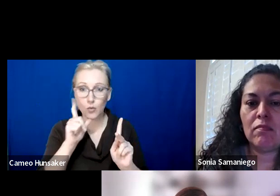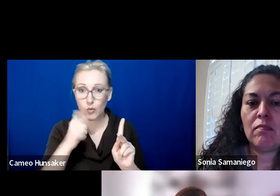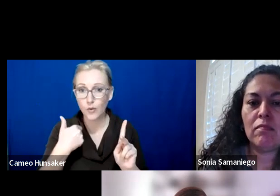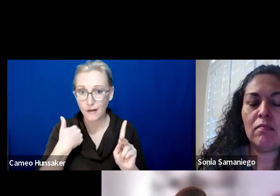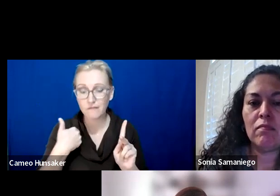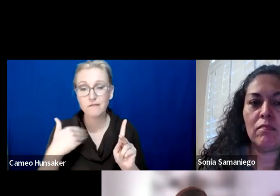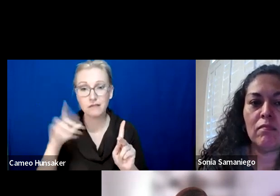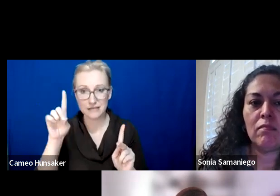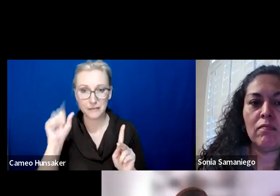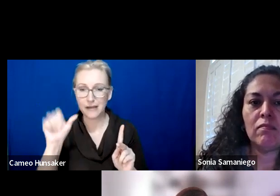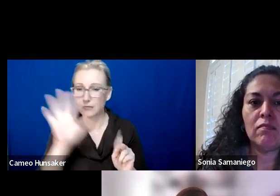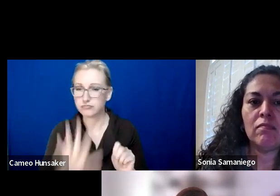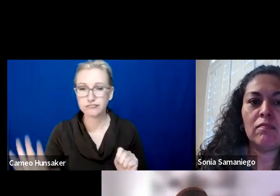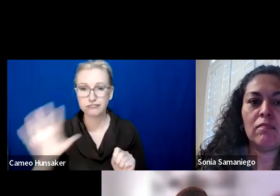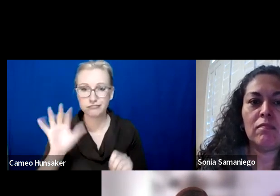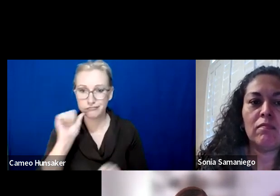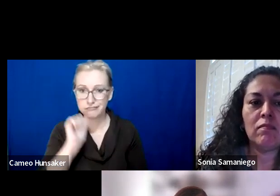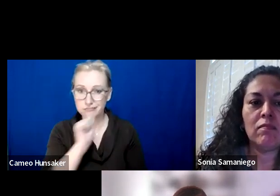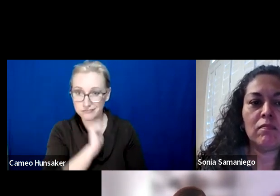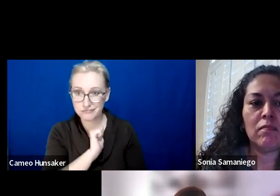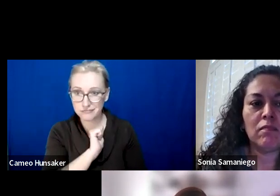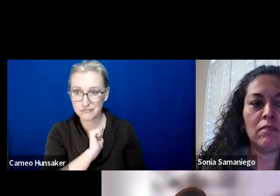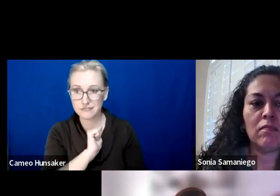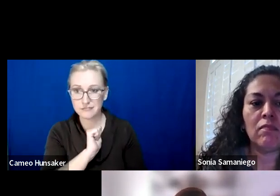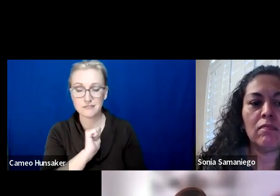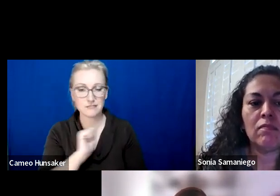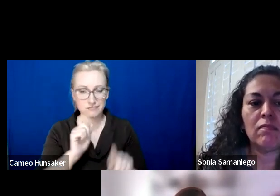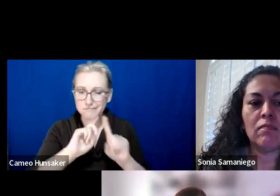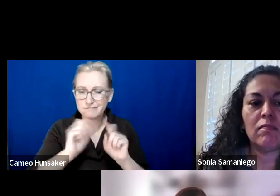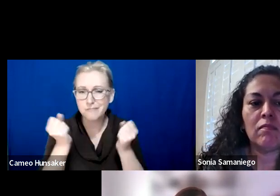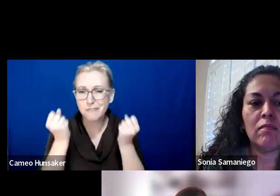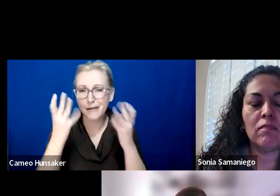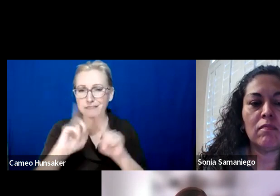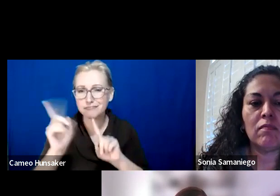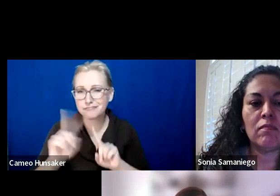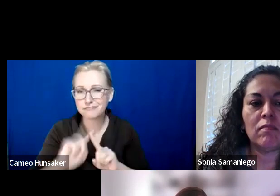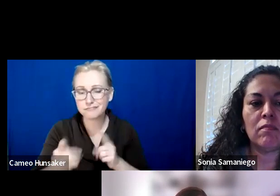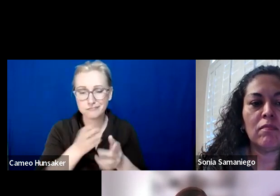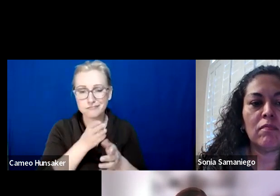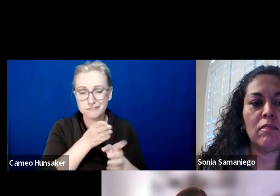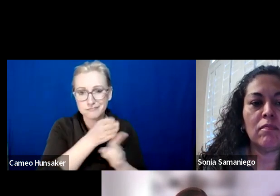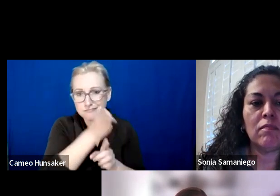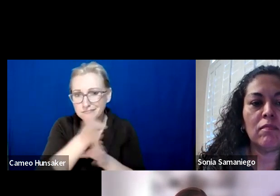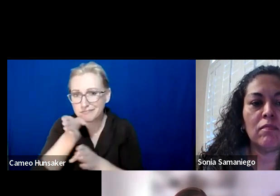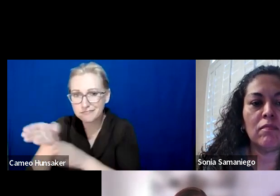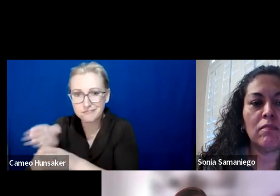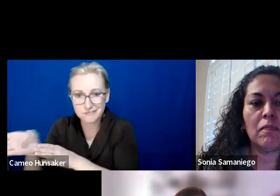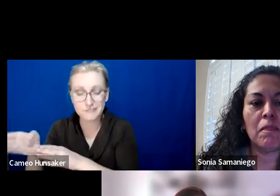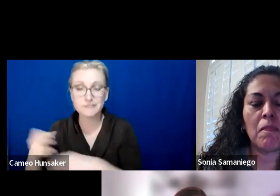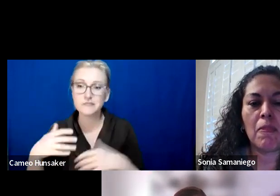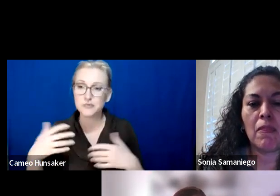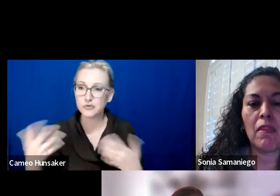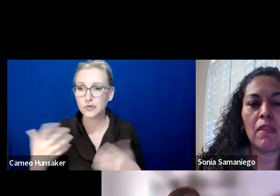state of Arizona in a variety of areas related to disability. So we work